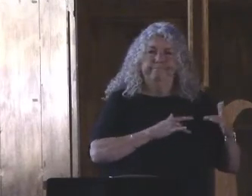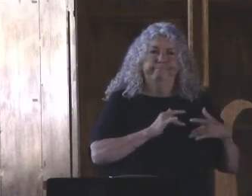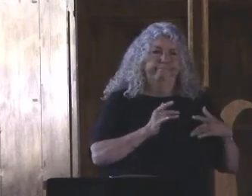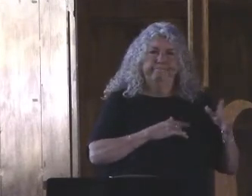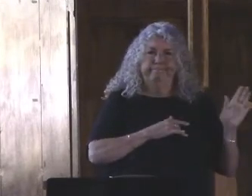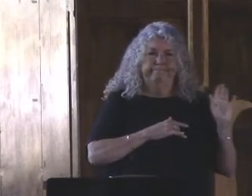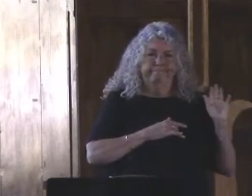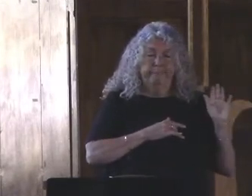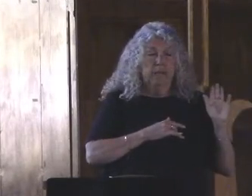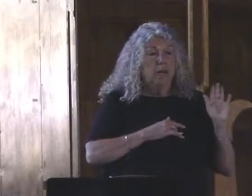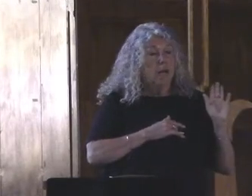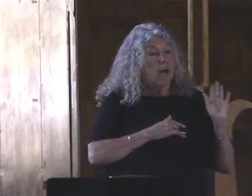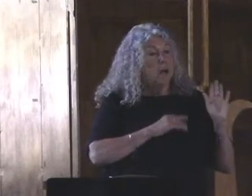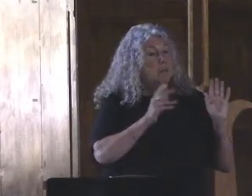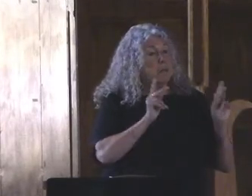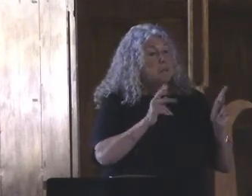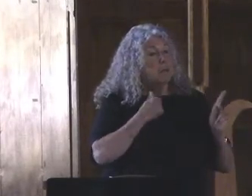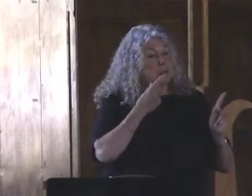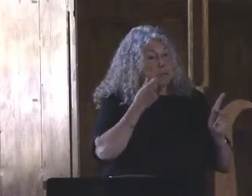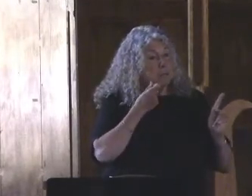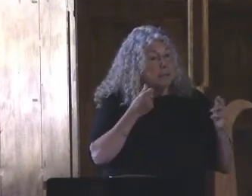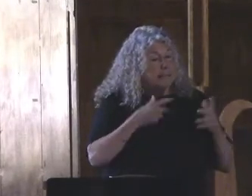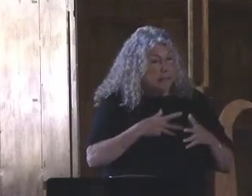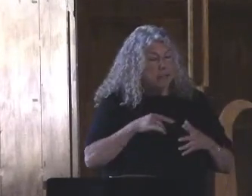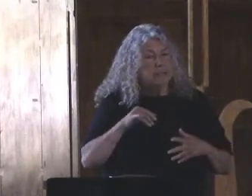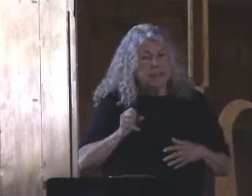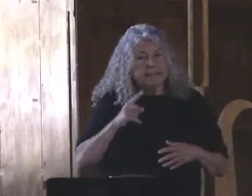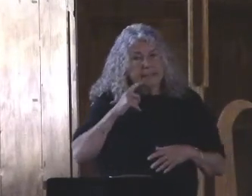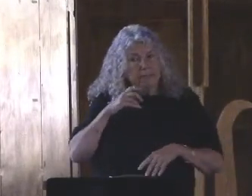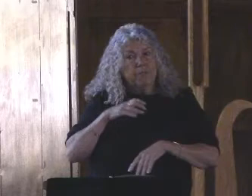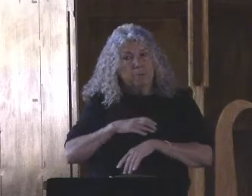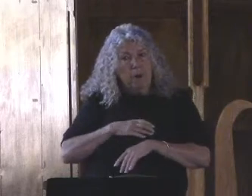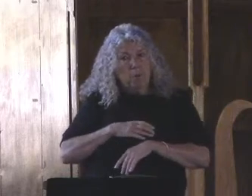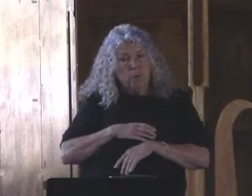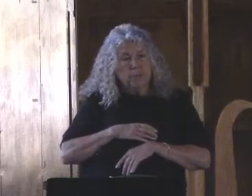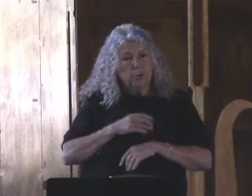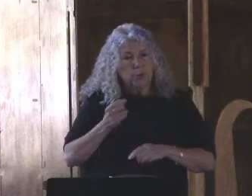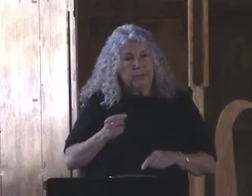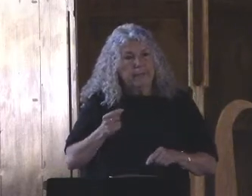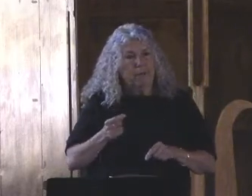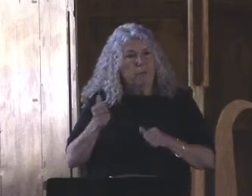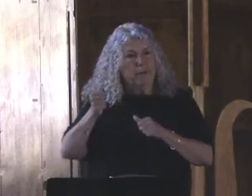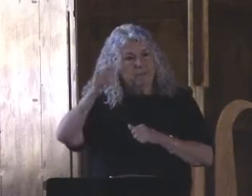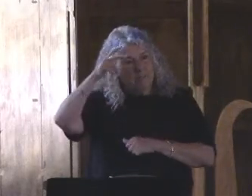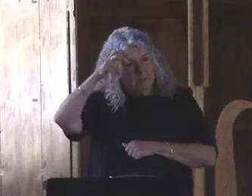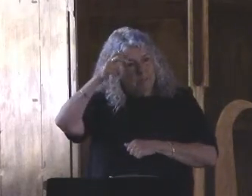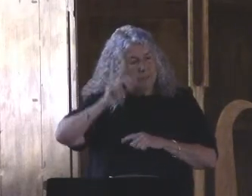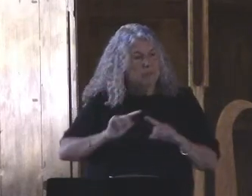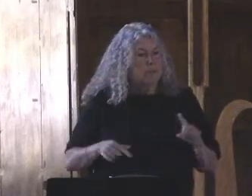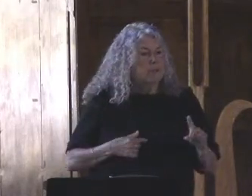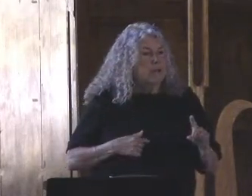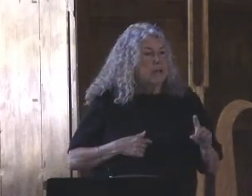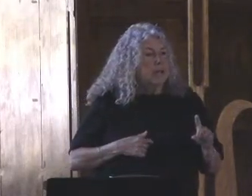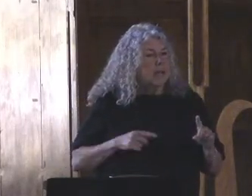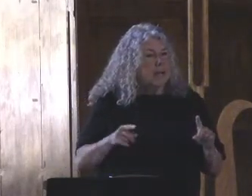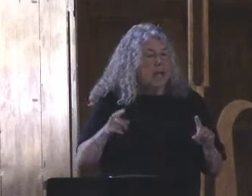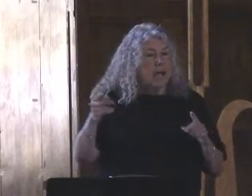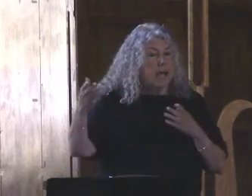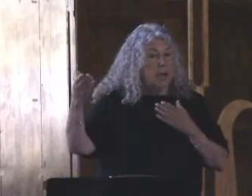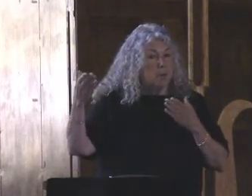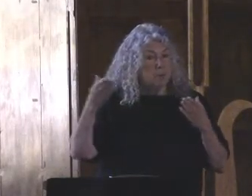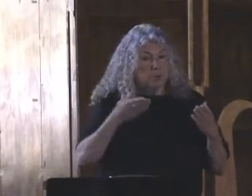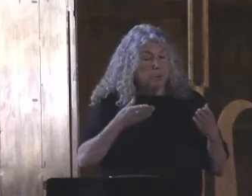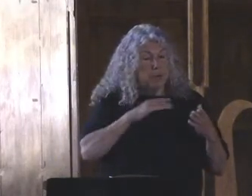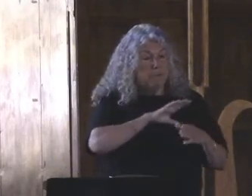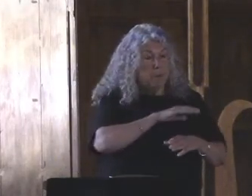people who are a little bit scared, a little bit vulnerable, have the power to cast out demons, to cast out the sources of harm, and to bring down